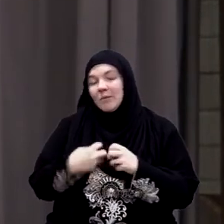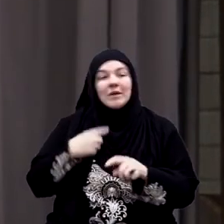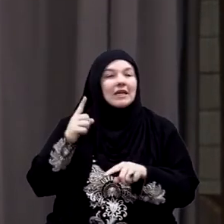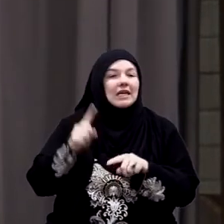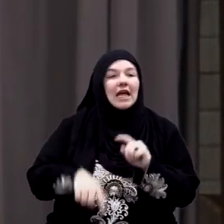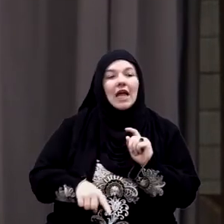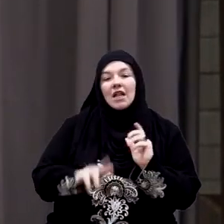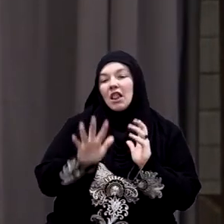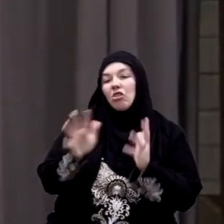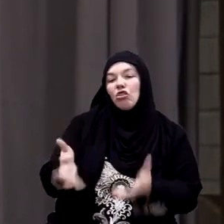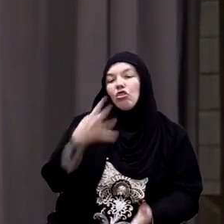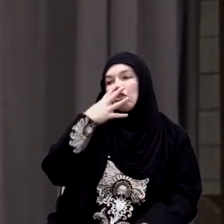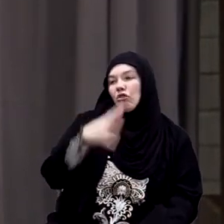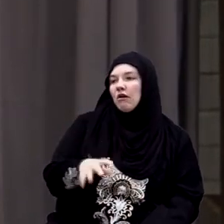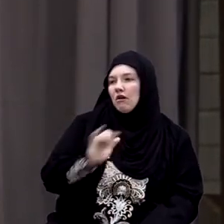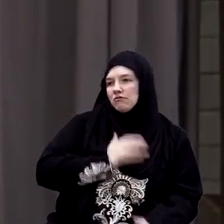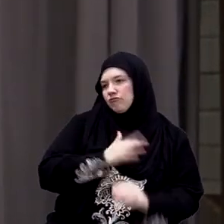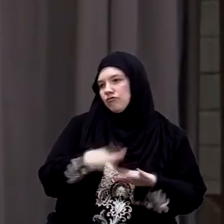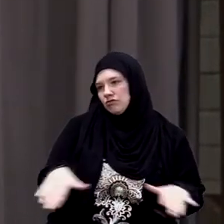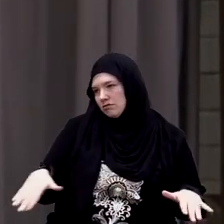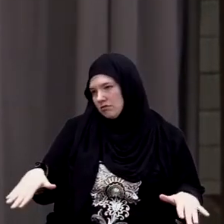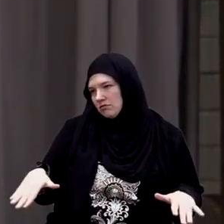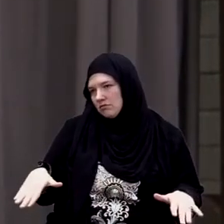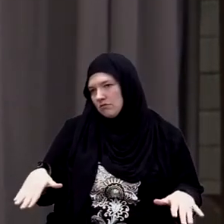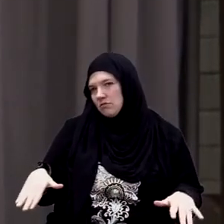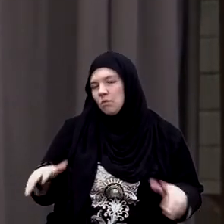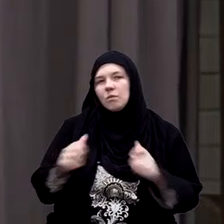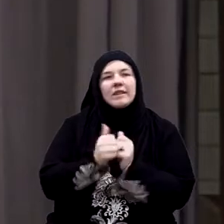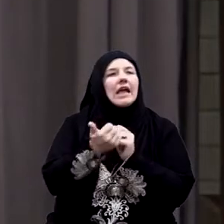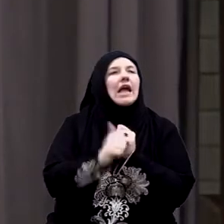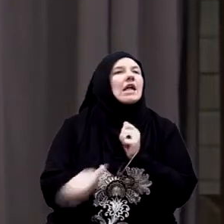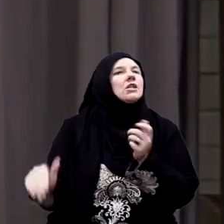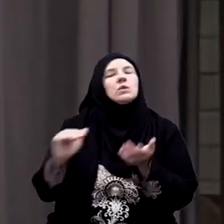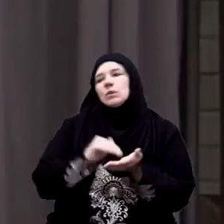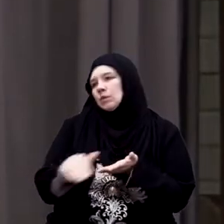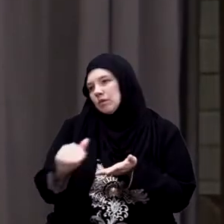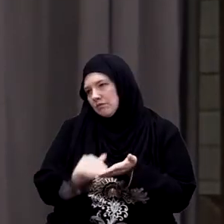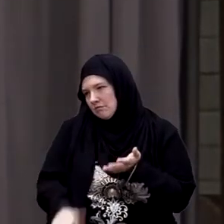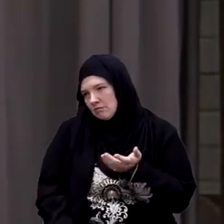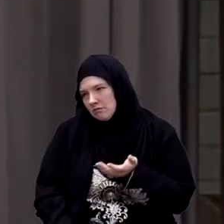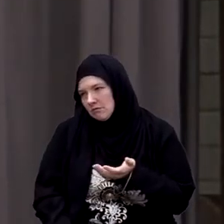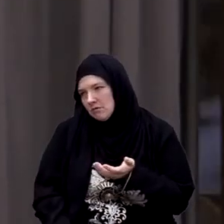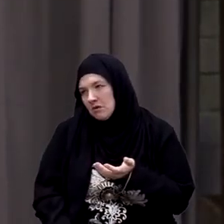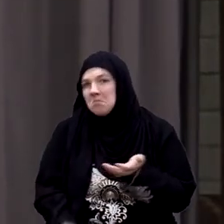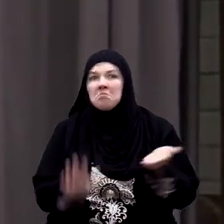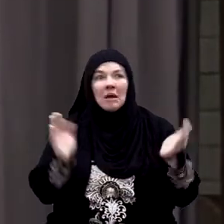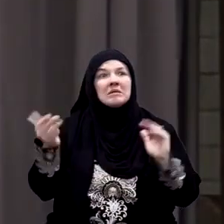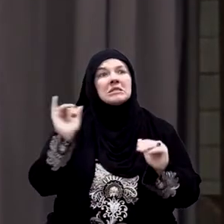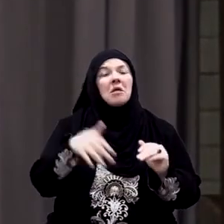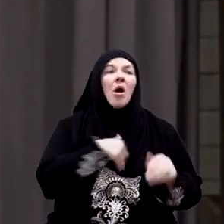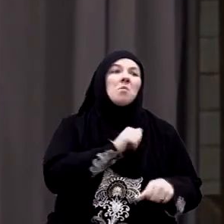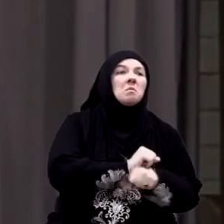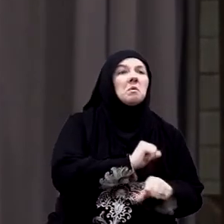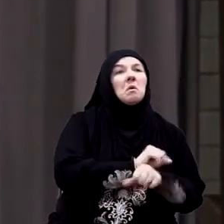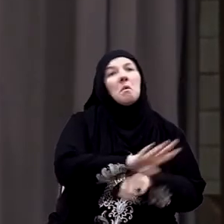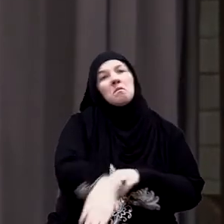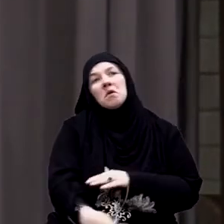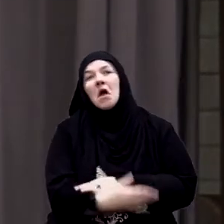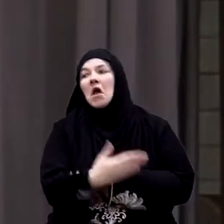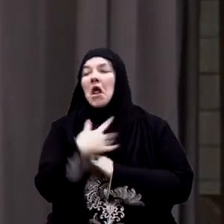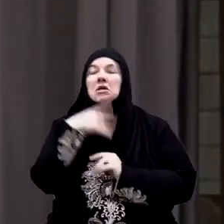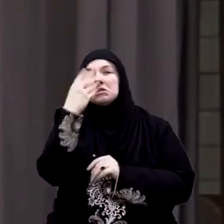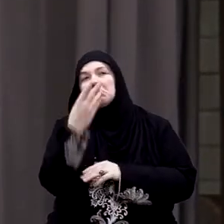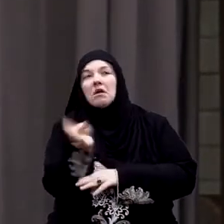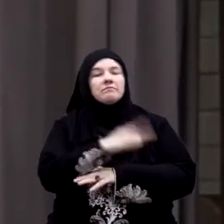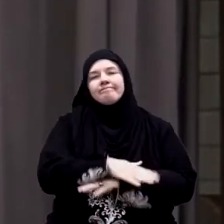cannot abandon our children with any excuse, no matter how valid it may be. You should never abandon